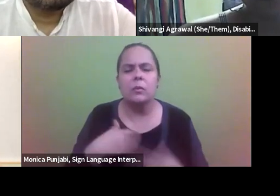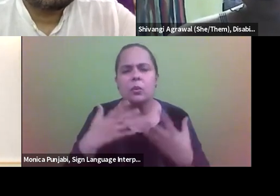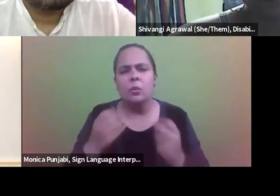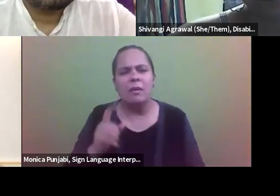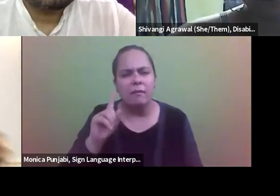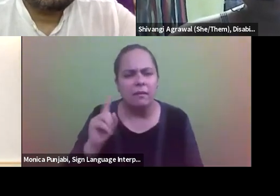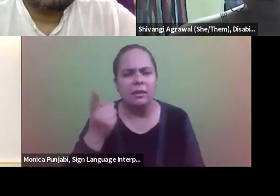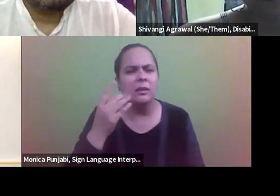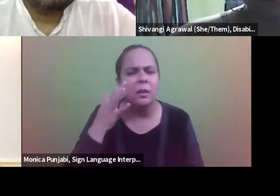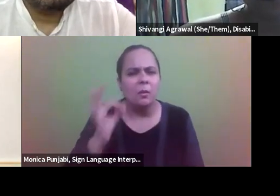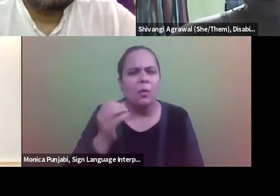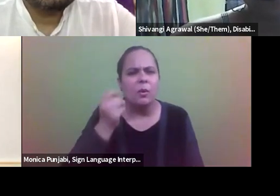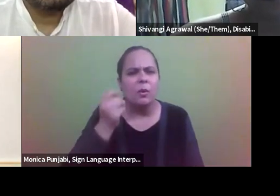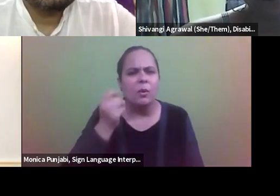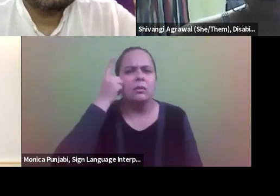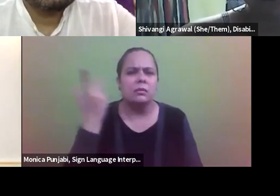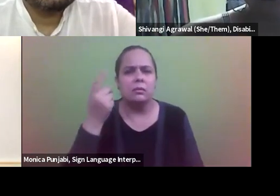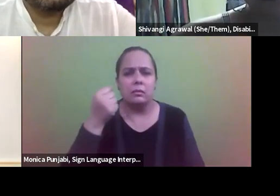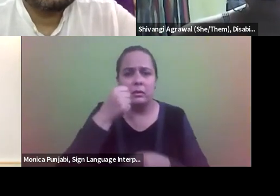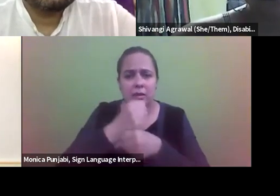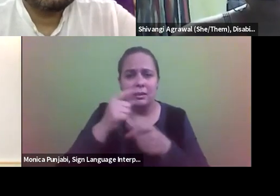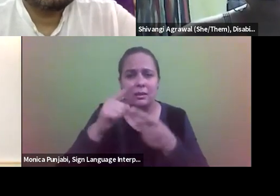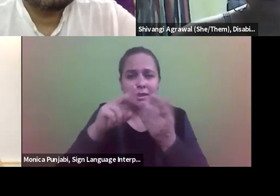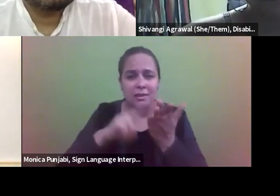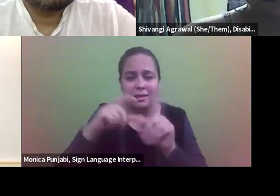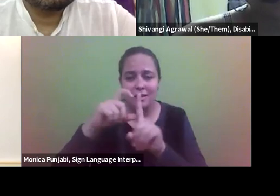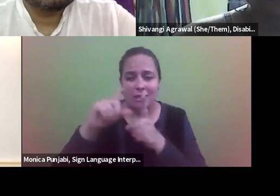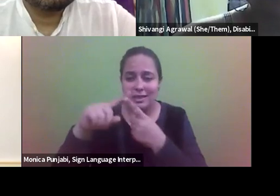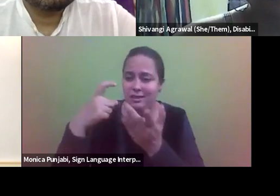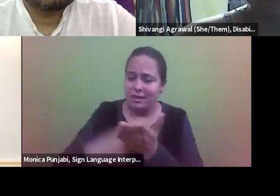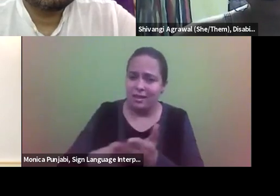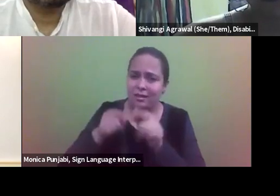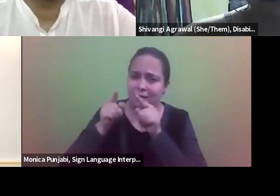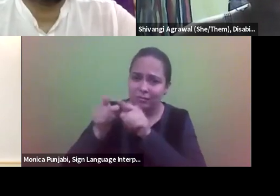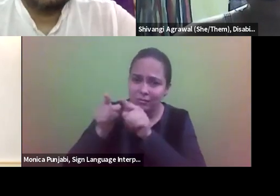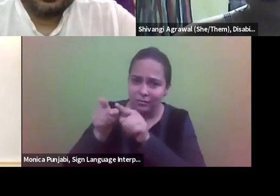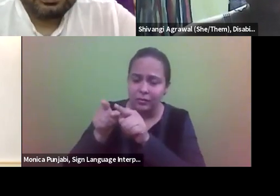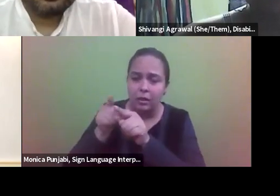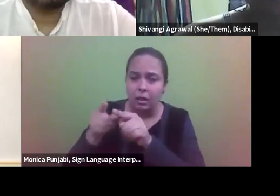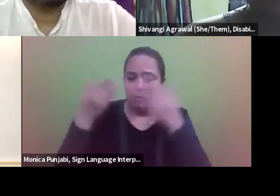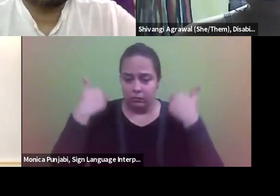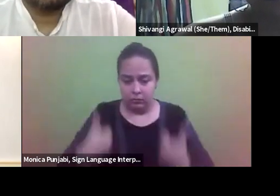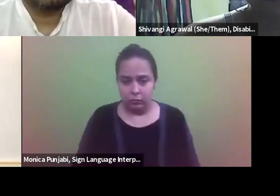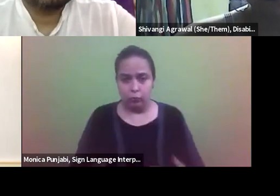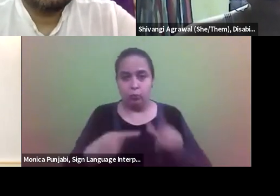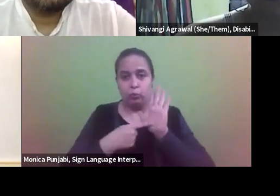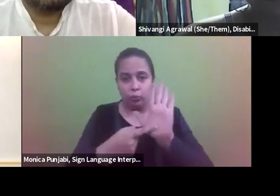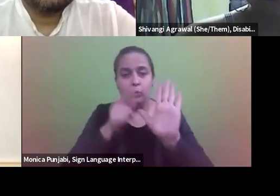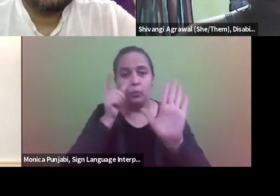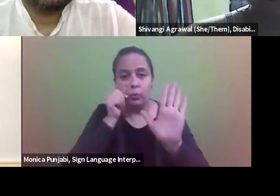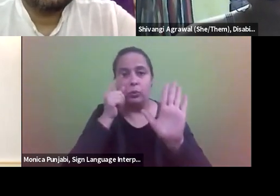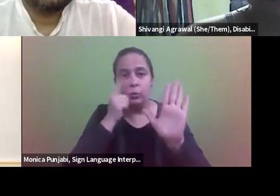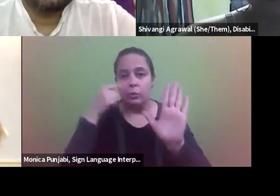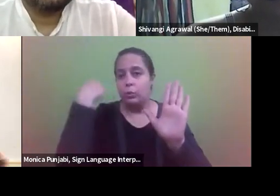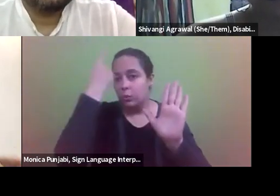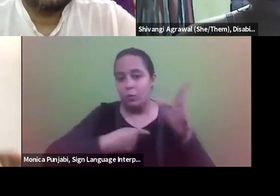that gender is not how one looks, but how one feels. And the minute you walk inside